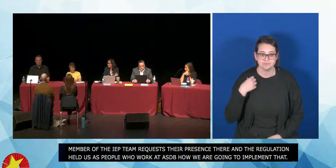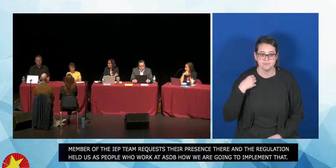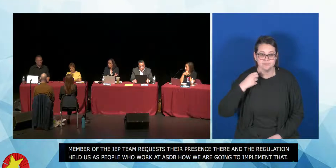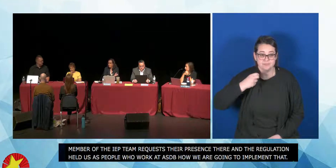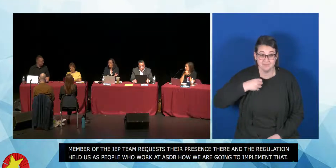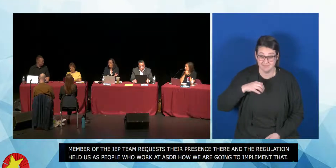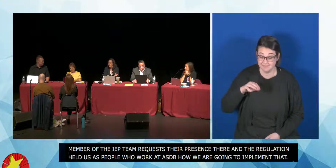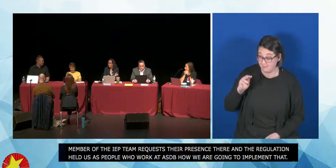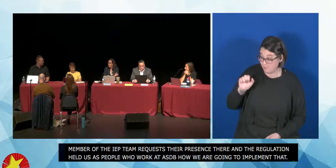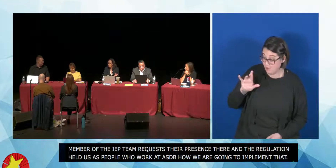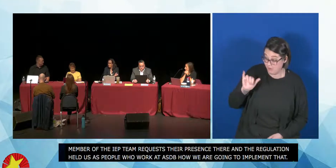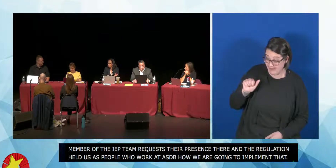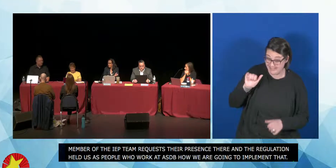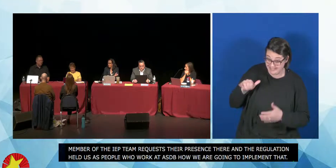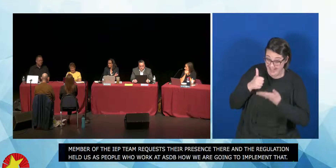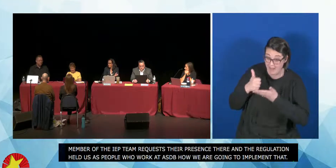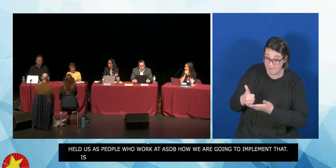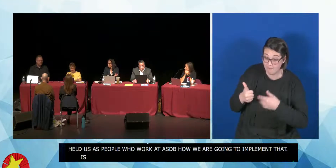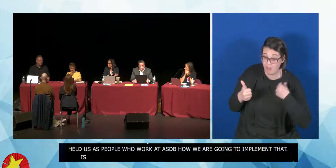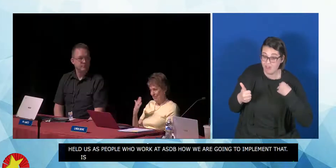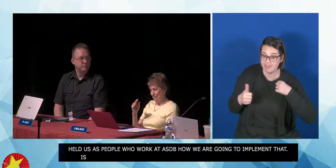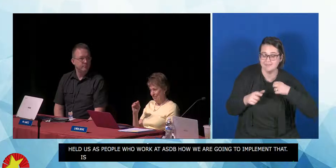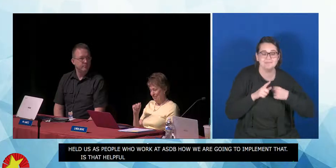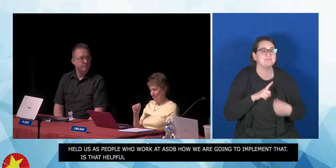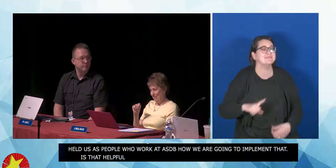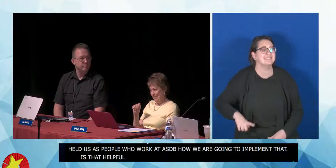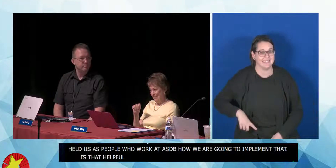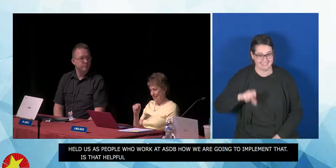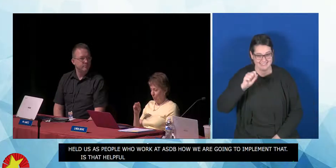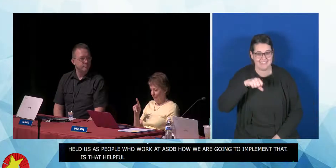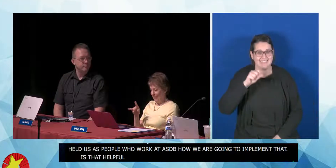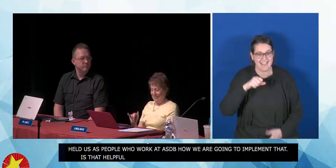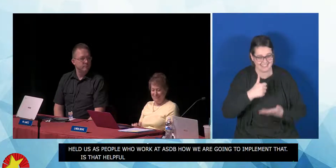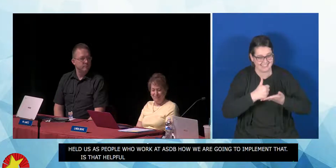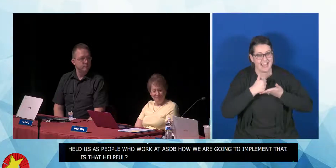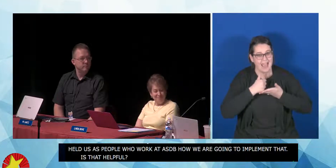Is that helpful? Yes, that helps. Thank you.